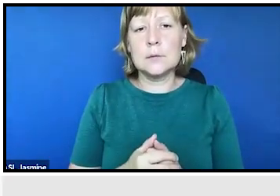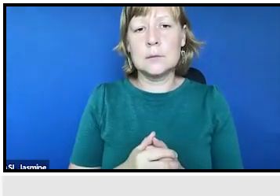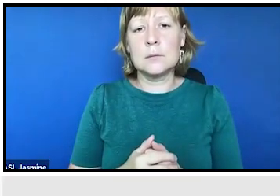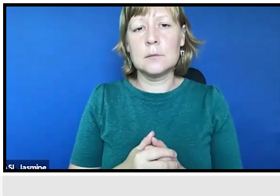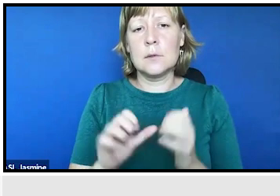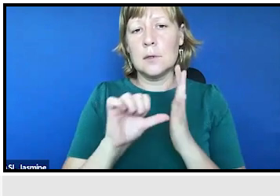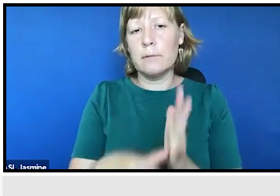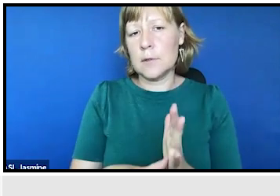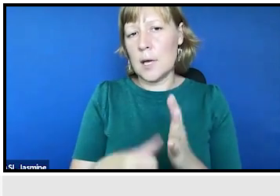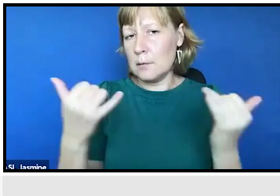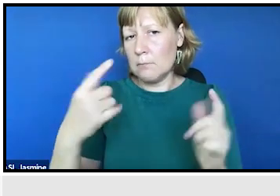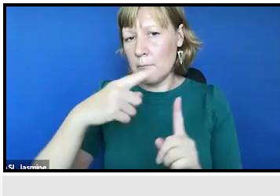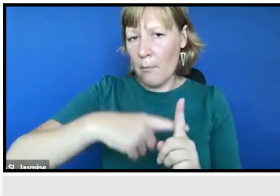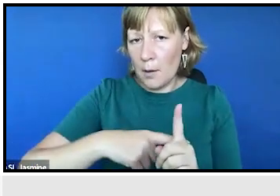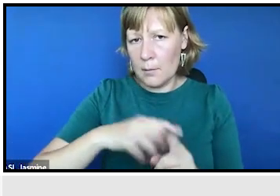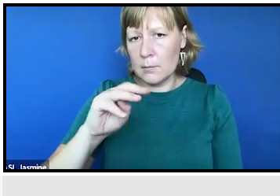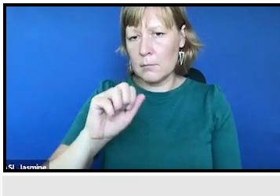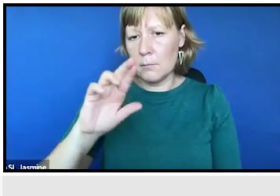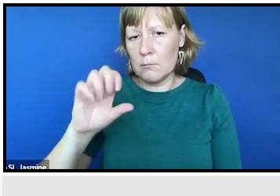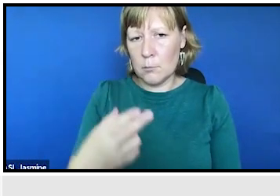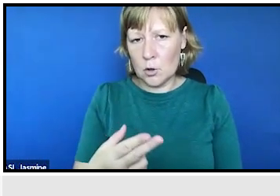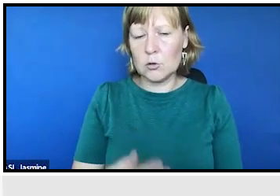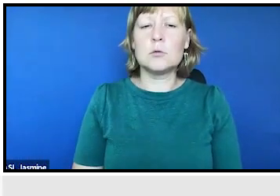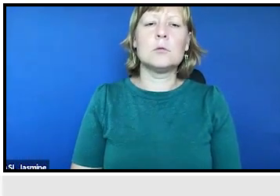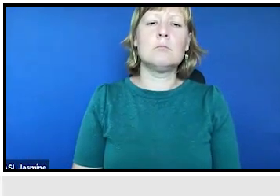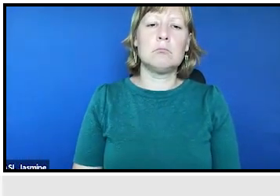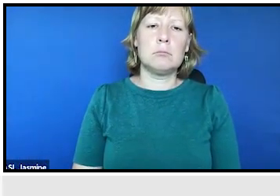highlight the month of March, community news.